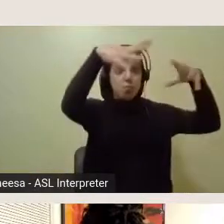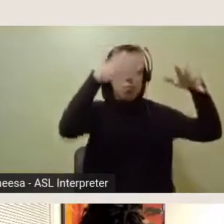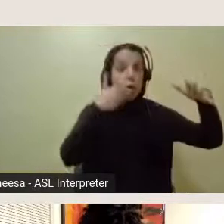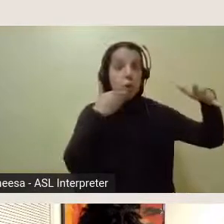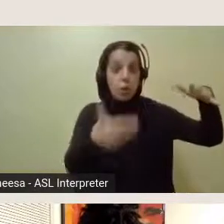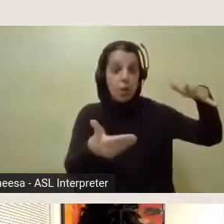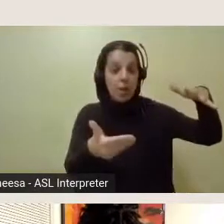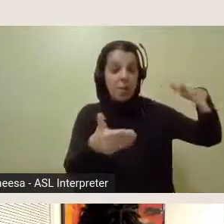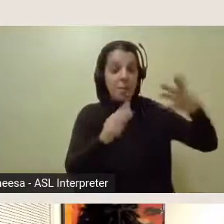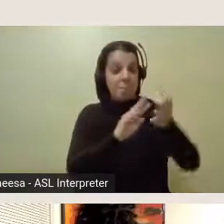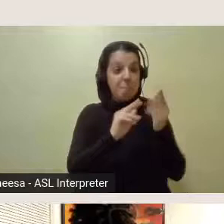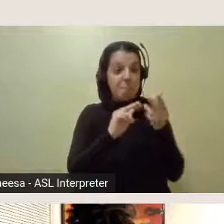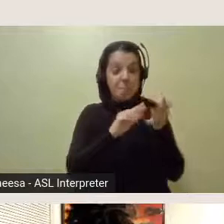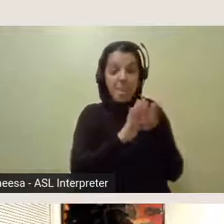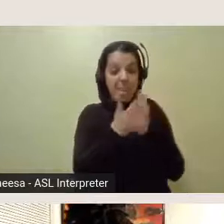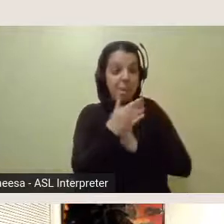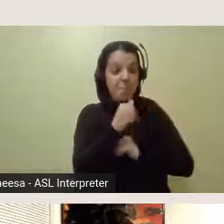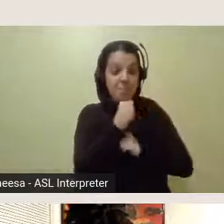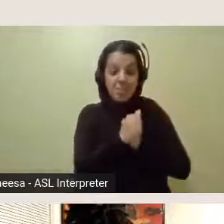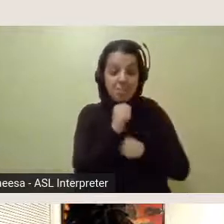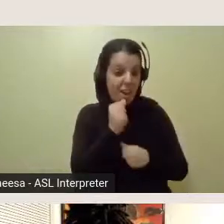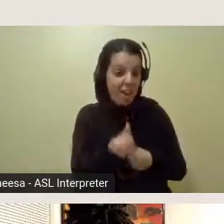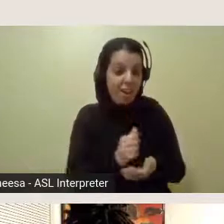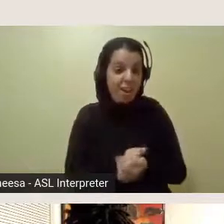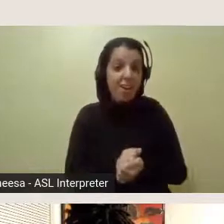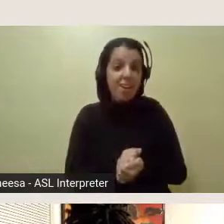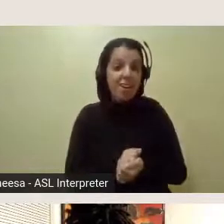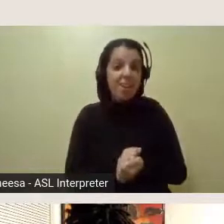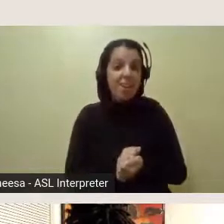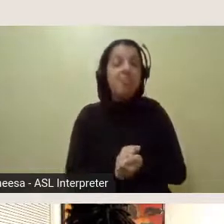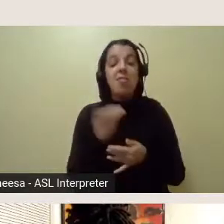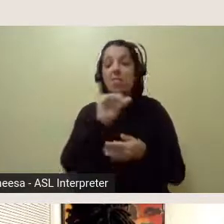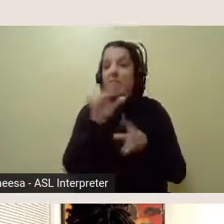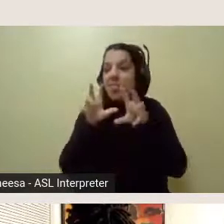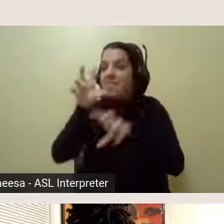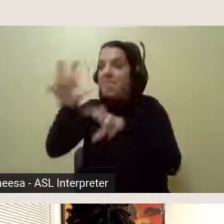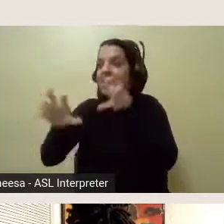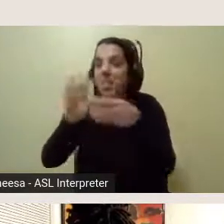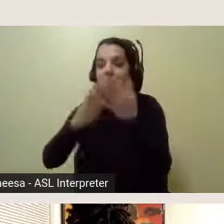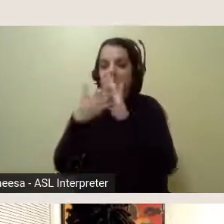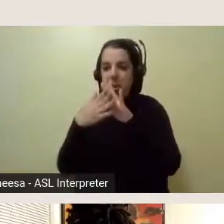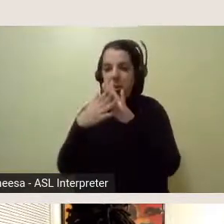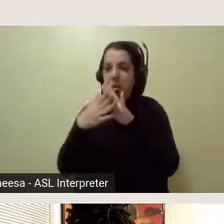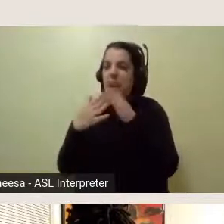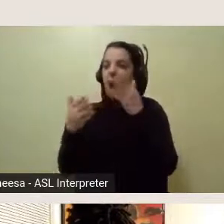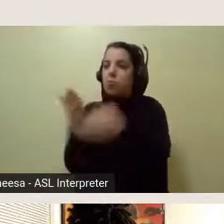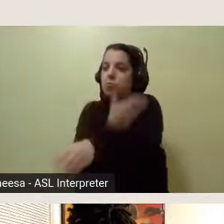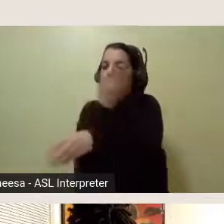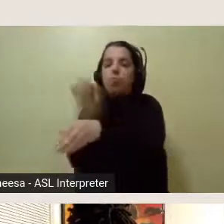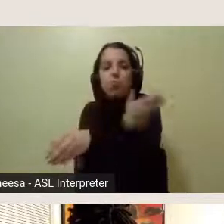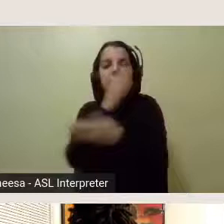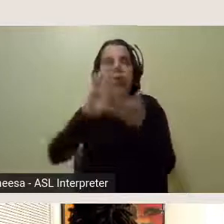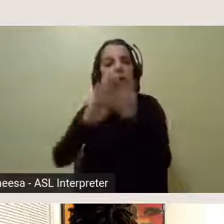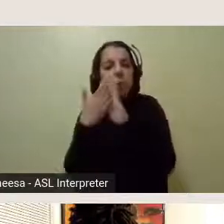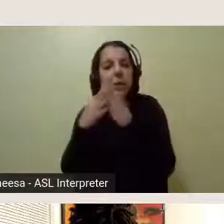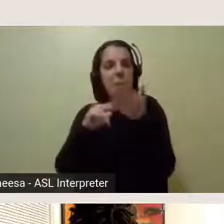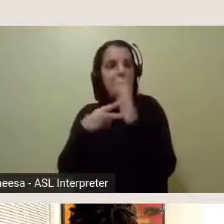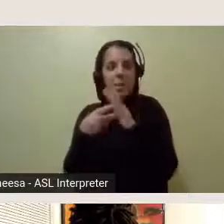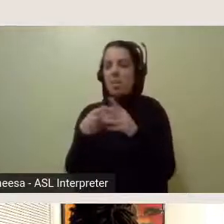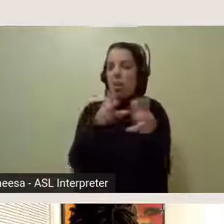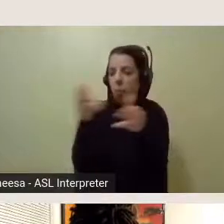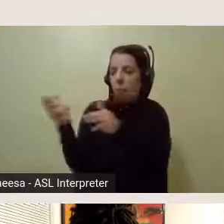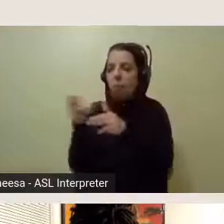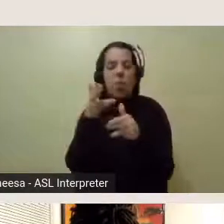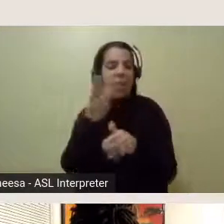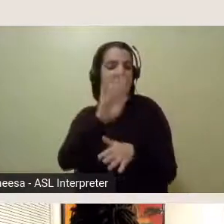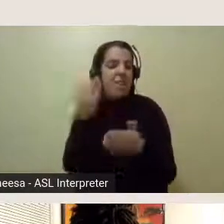the community to ensure that this never, ever, ever happens again. It doesn't necessarily mean that we